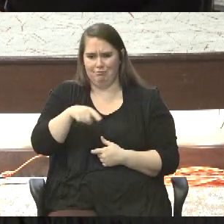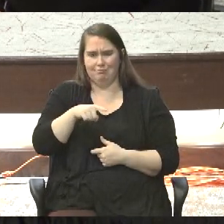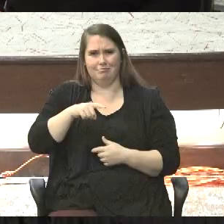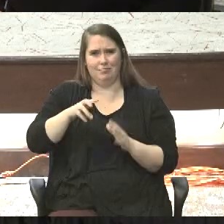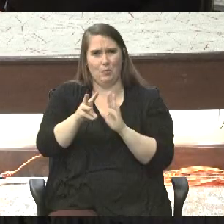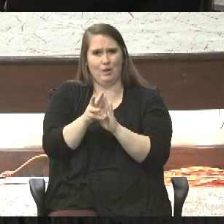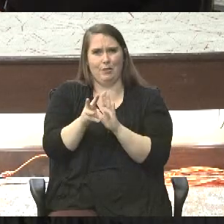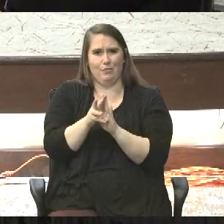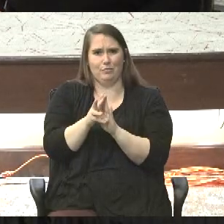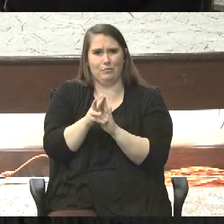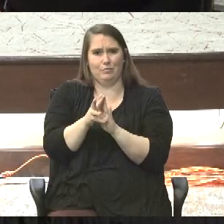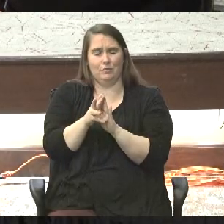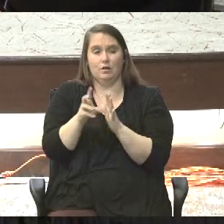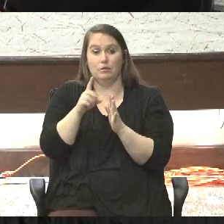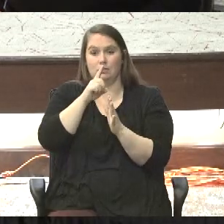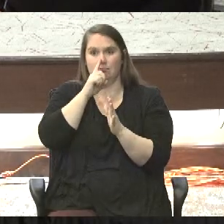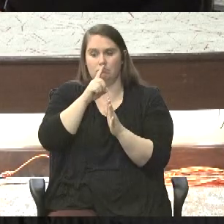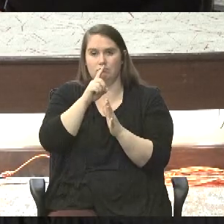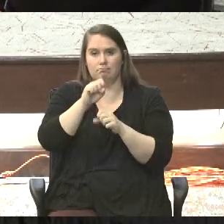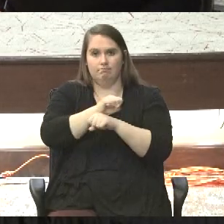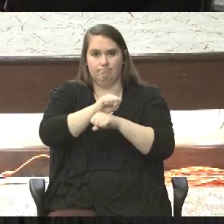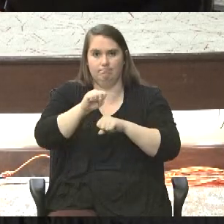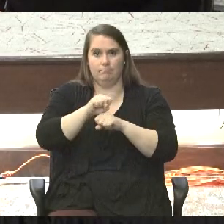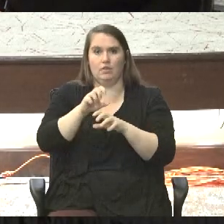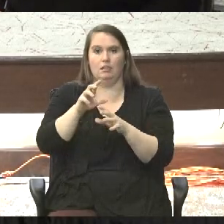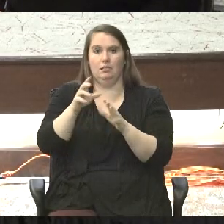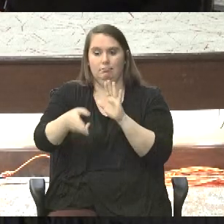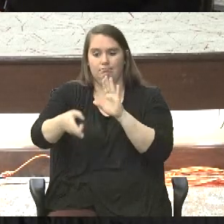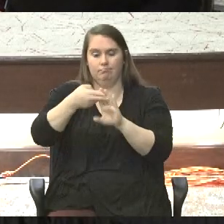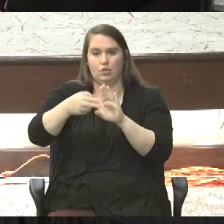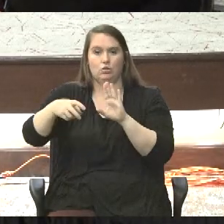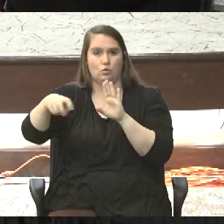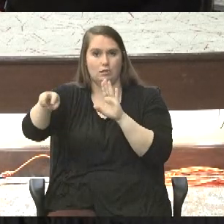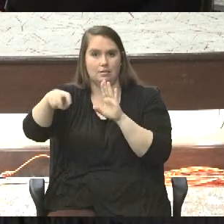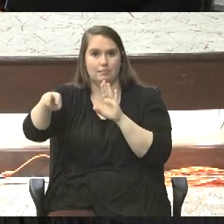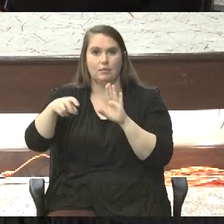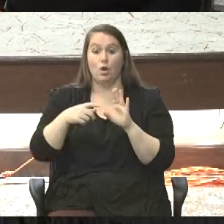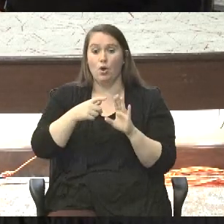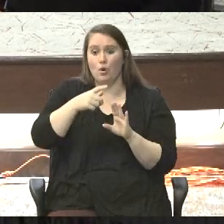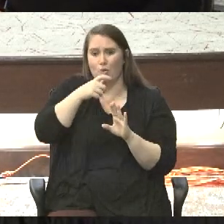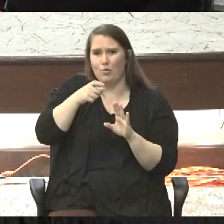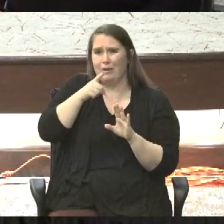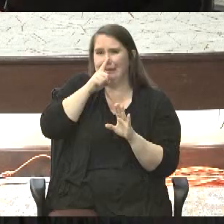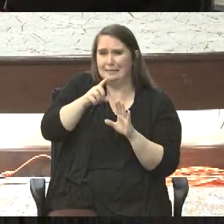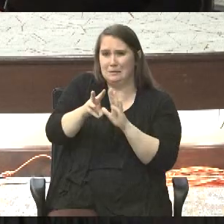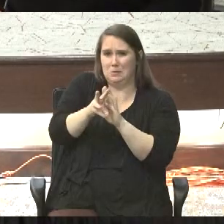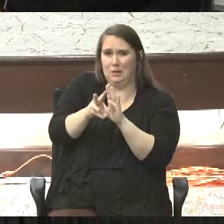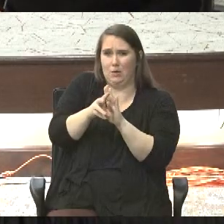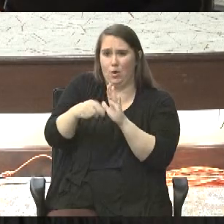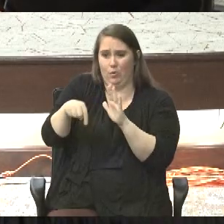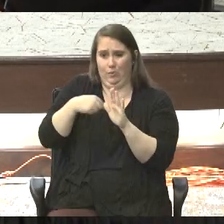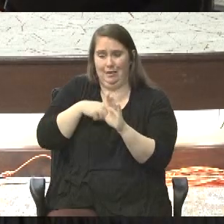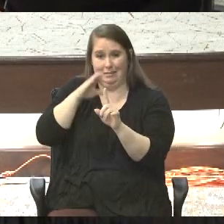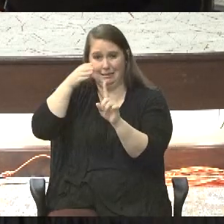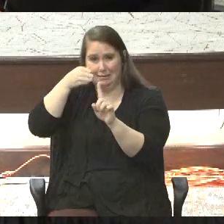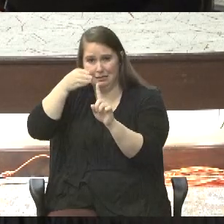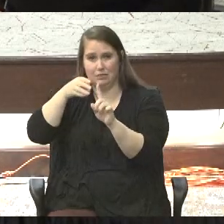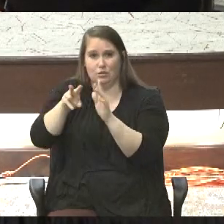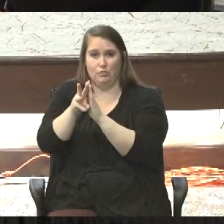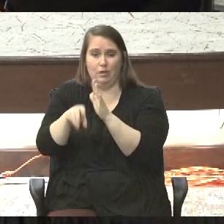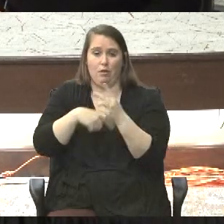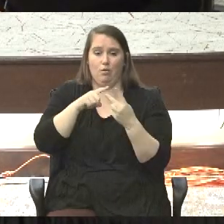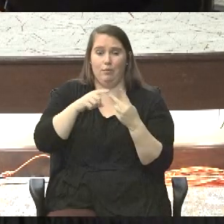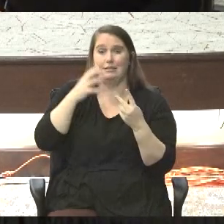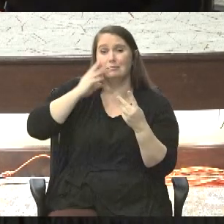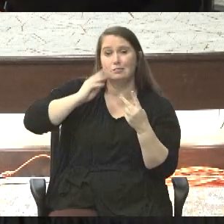identify ourselves as a tourism industry. What are we saying? Who is Waco? Are we a destination Waco? Are we a visit Waco? Are we